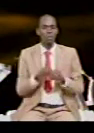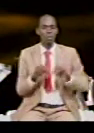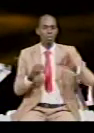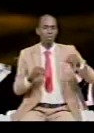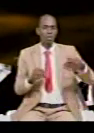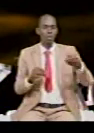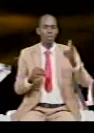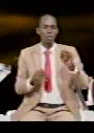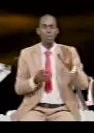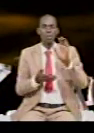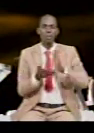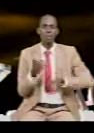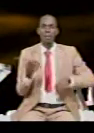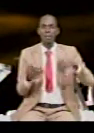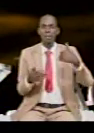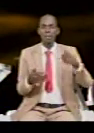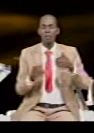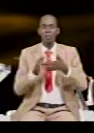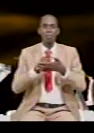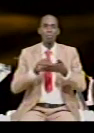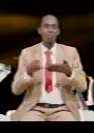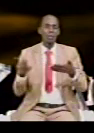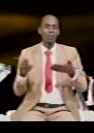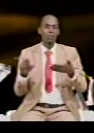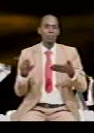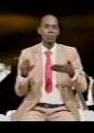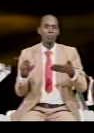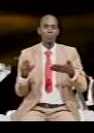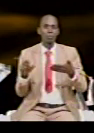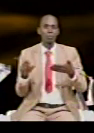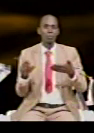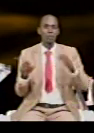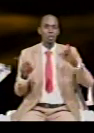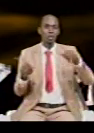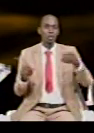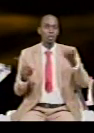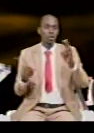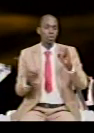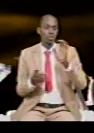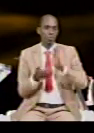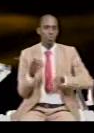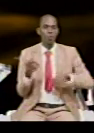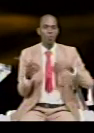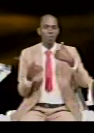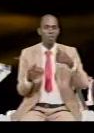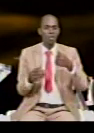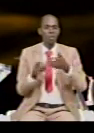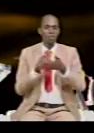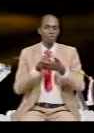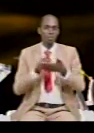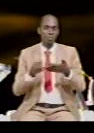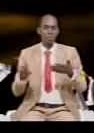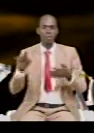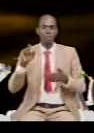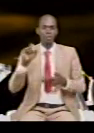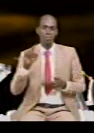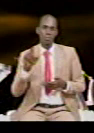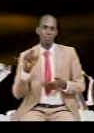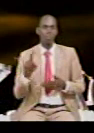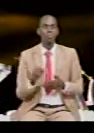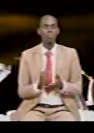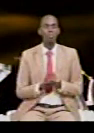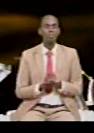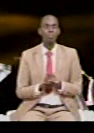John chapter 10, we read there from verse 11. John's Gospel, chapter 10, from verse